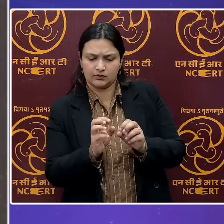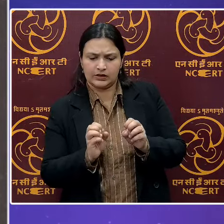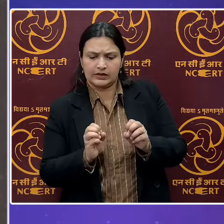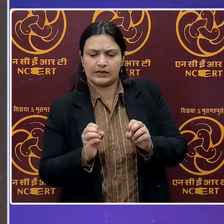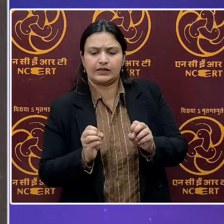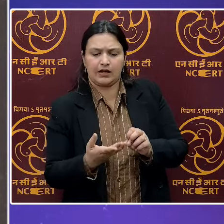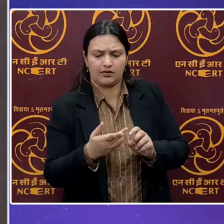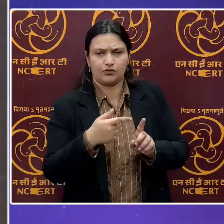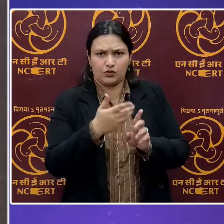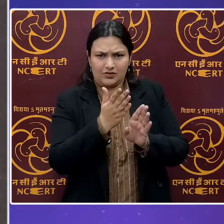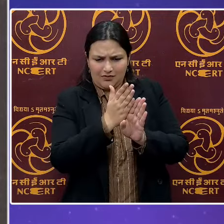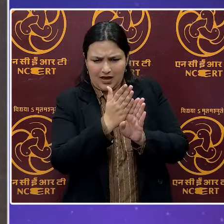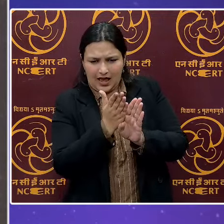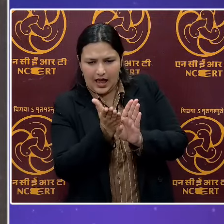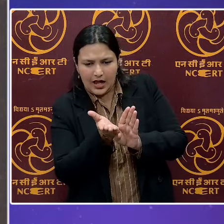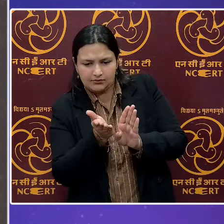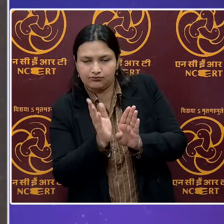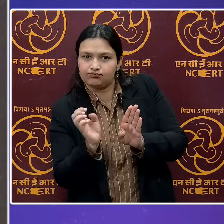this angle theta.